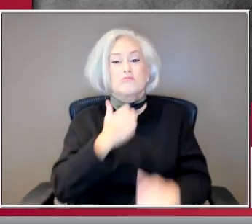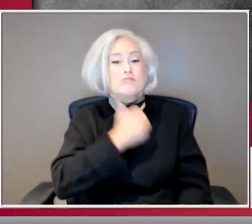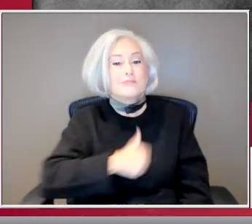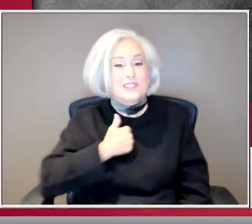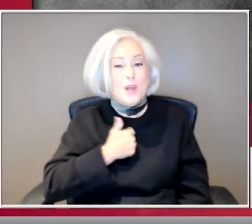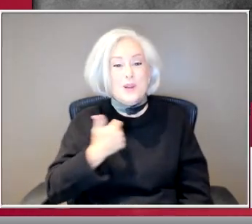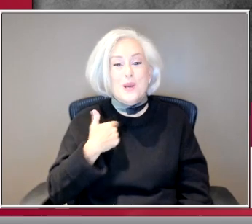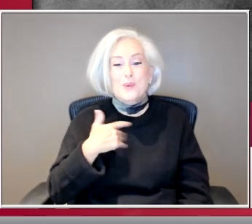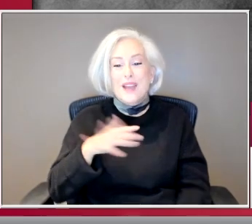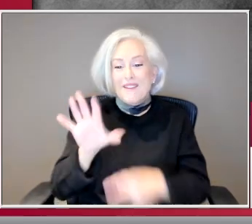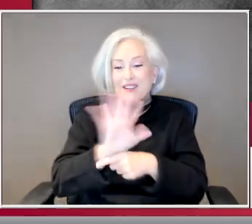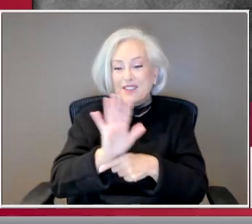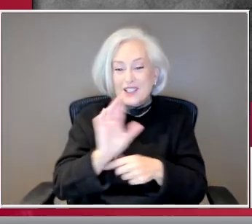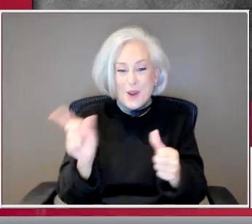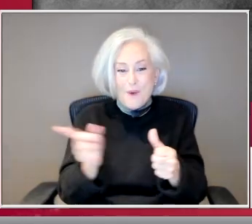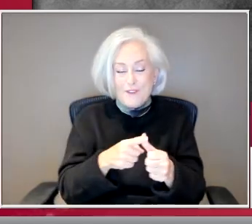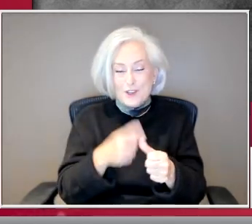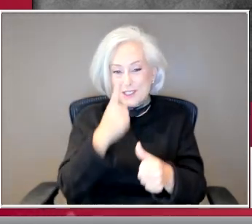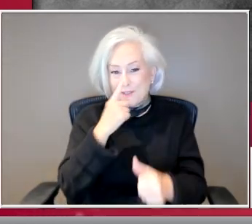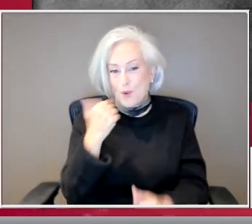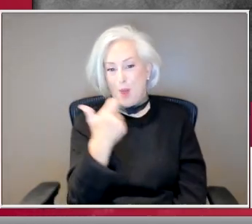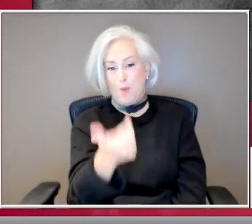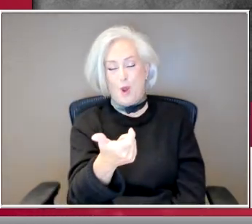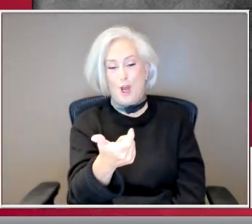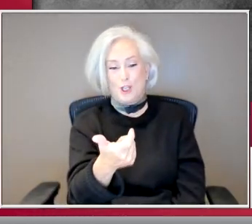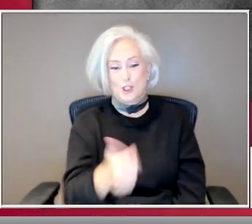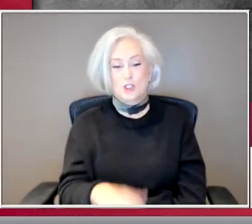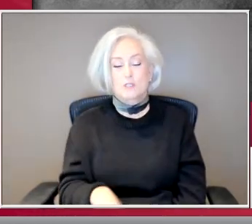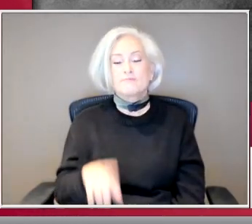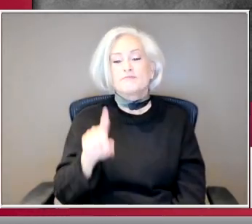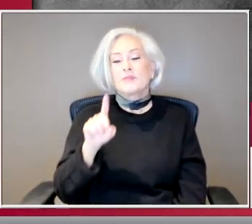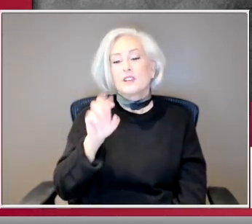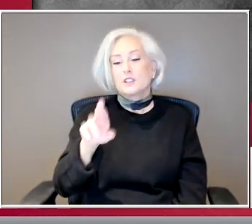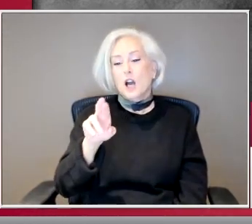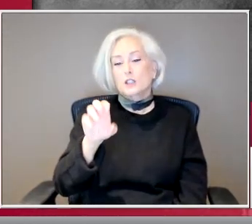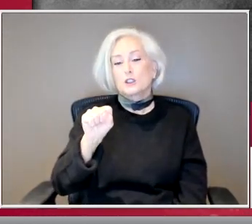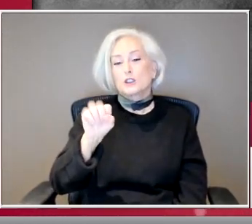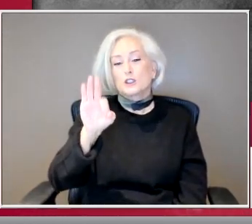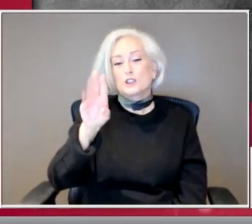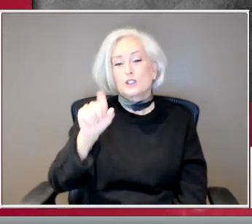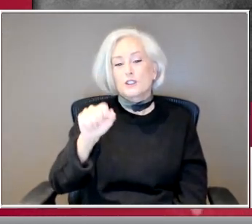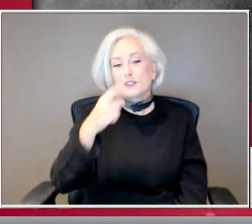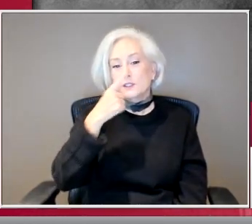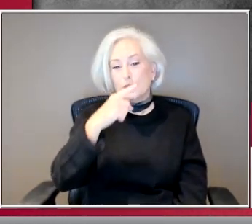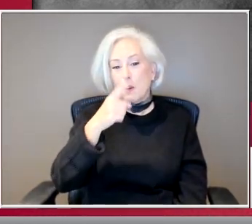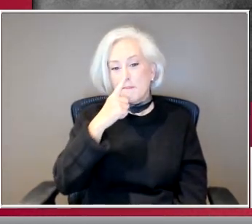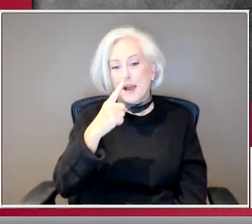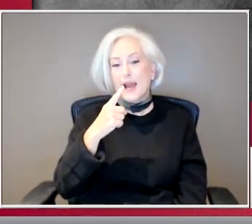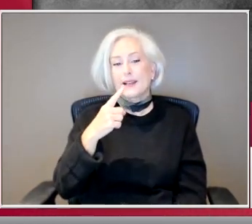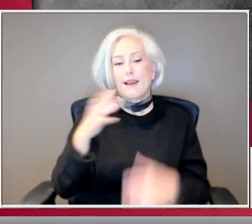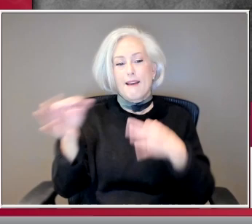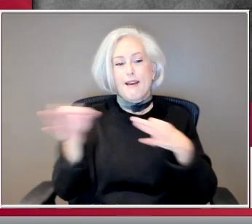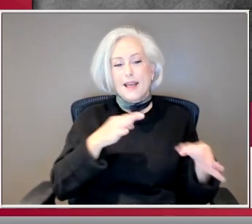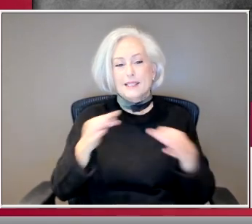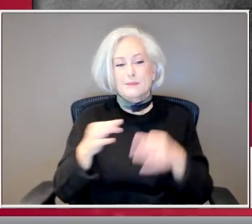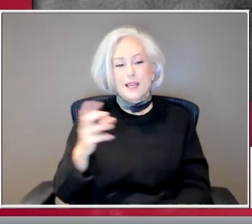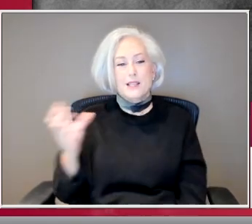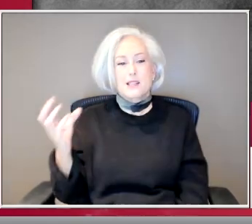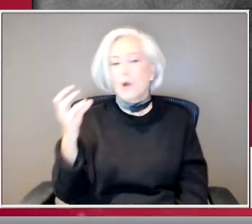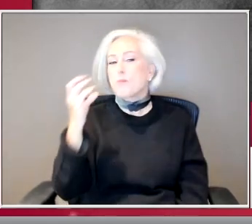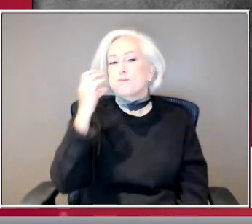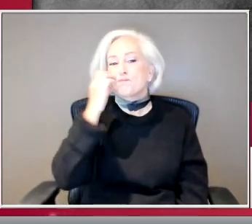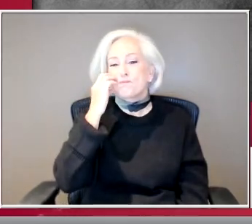peek right over there. So Dr. Surface, can you kind of explain what the thicker dark section is in her chest